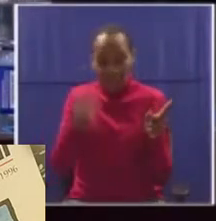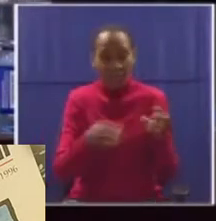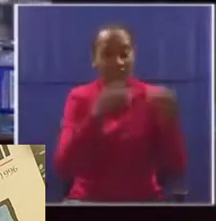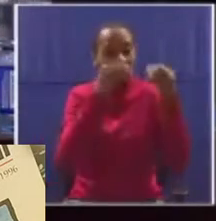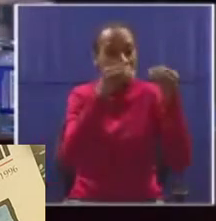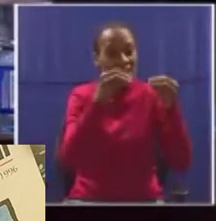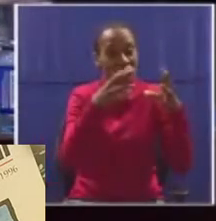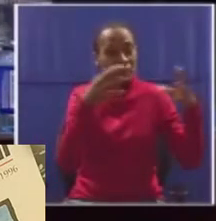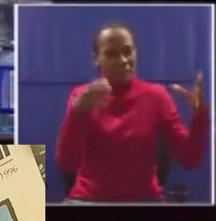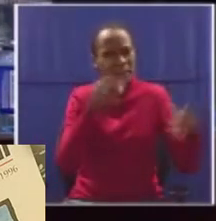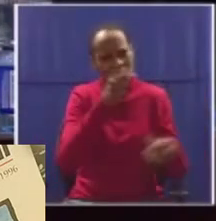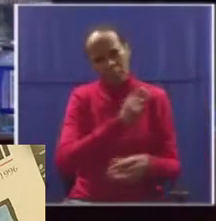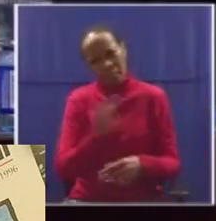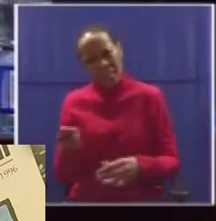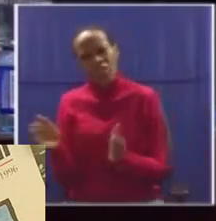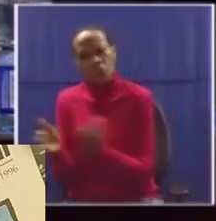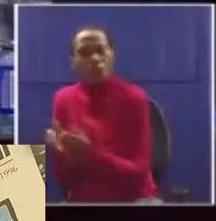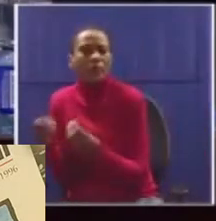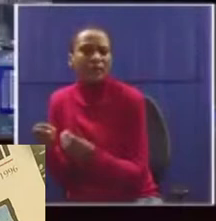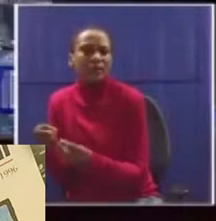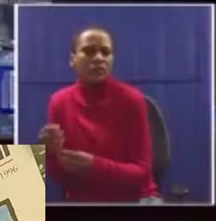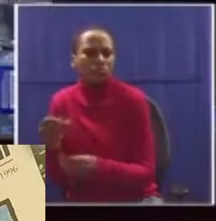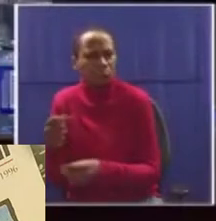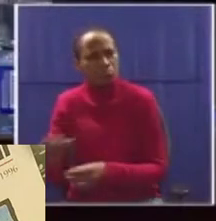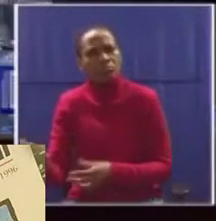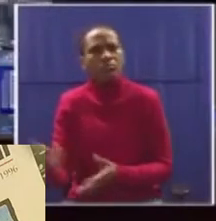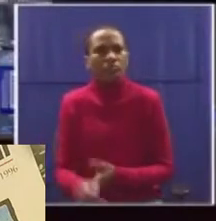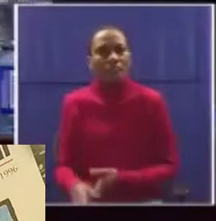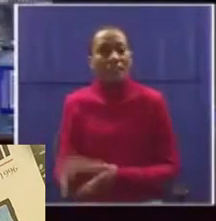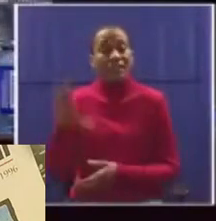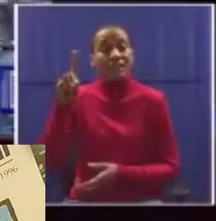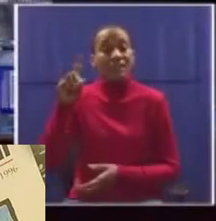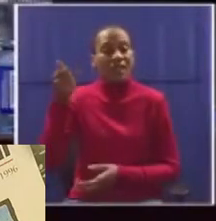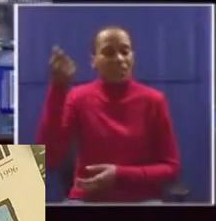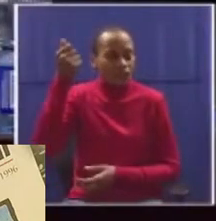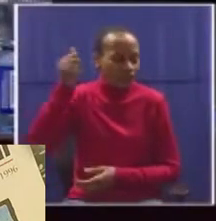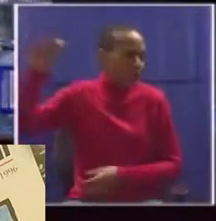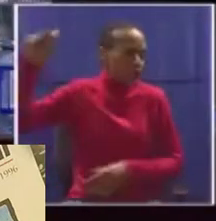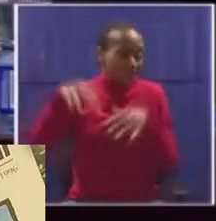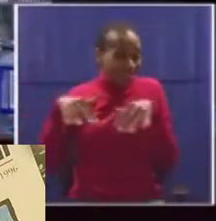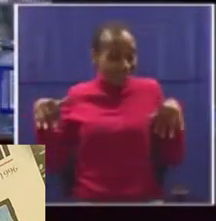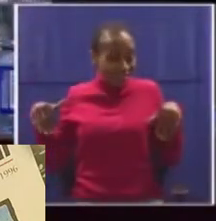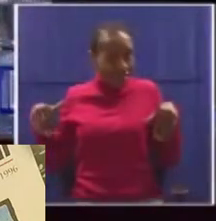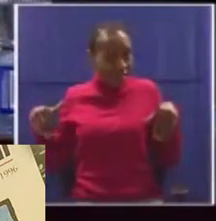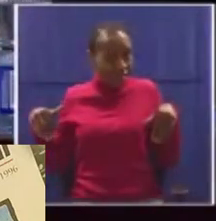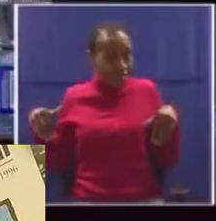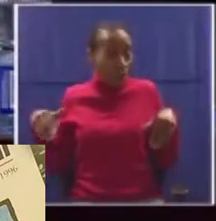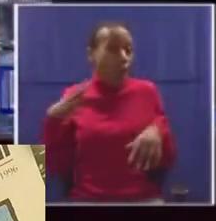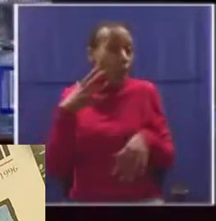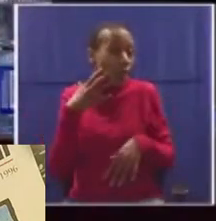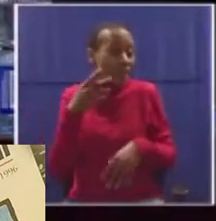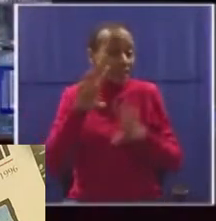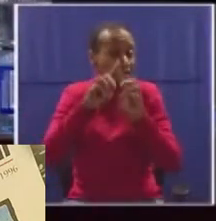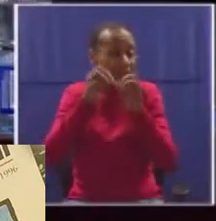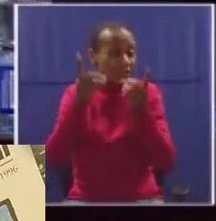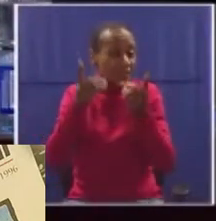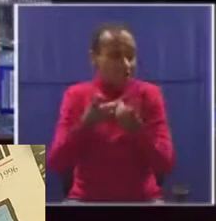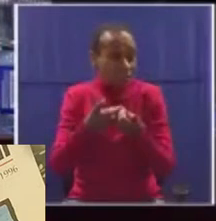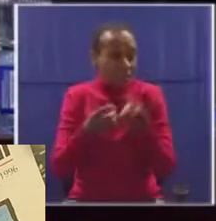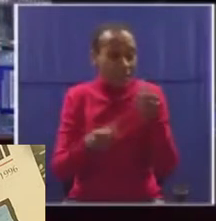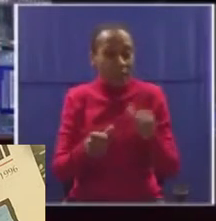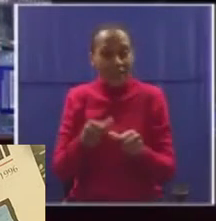businesses the D.A refuses to stand idly by while the department